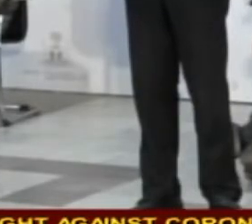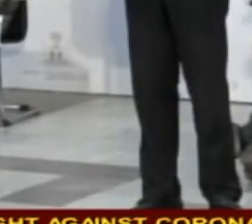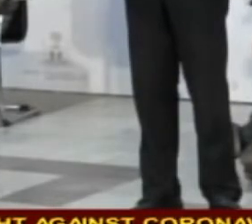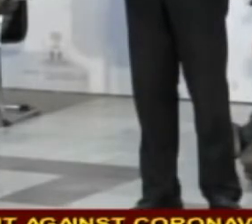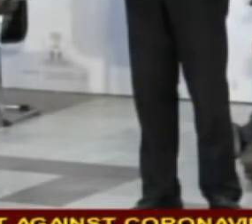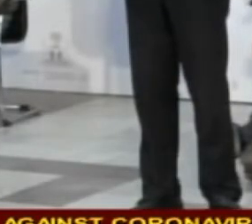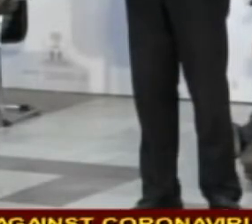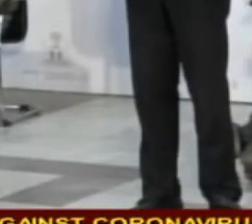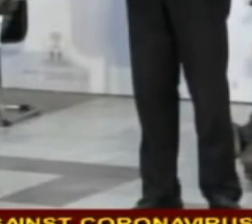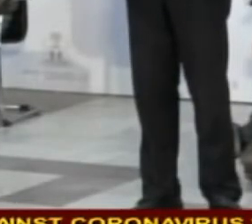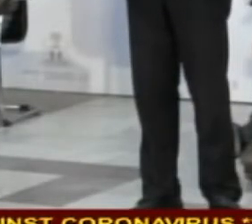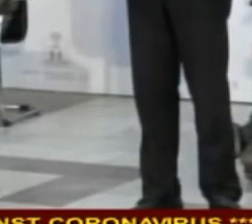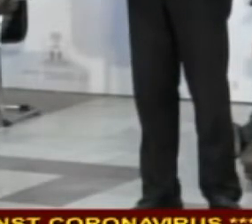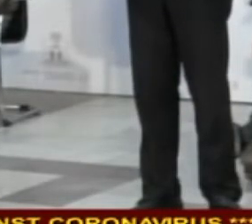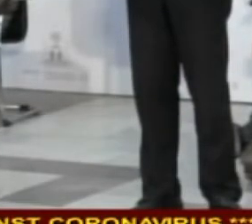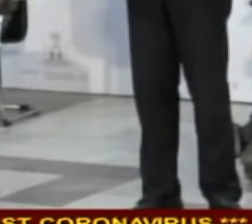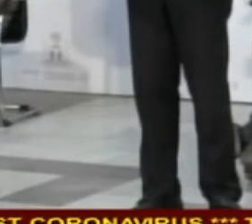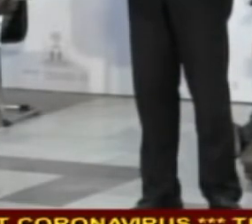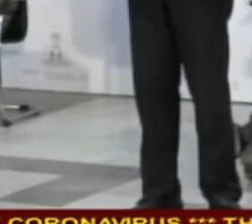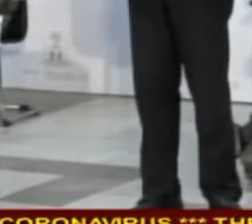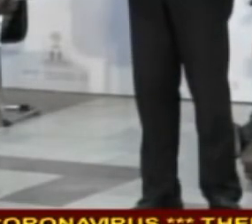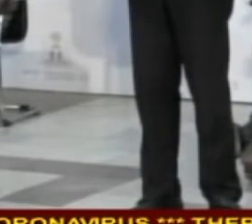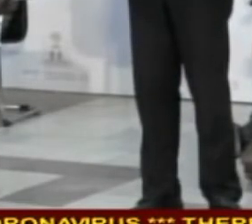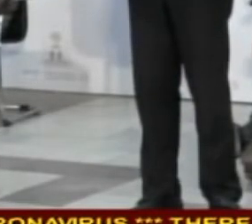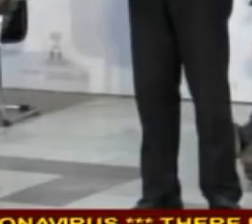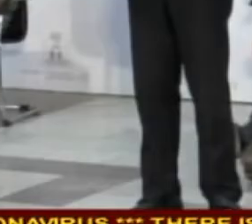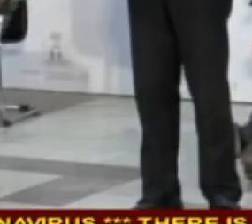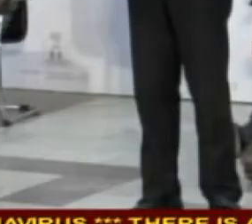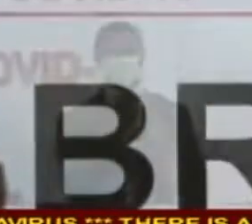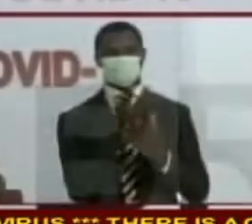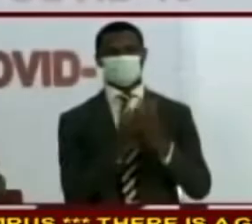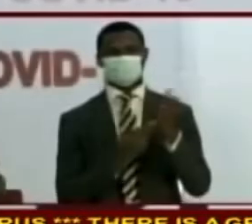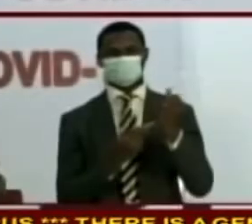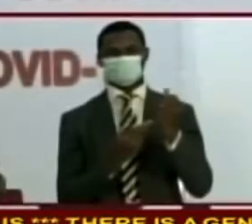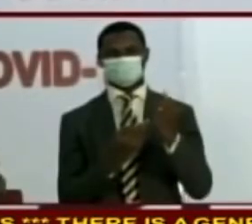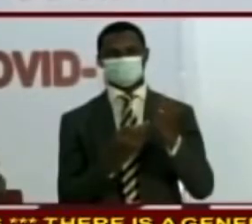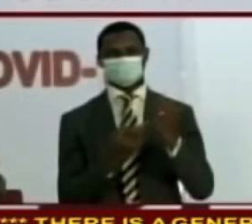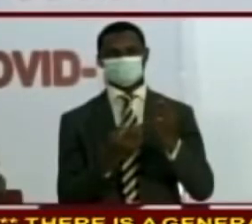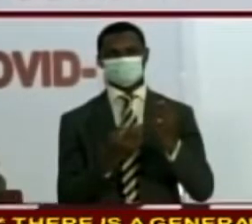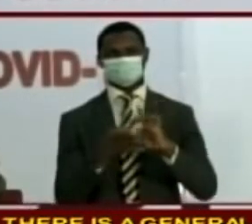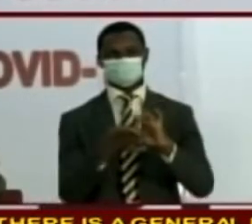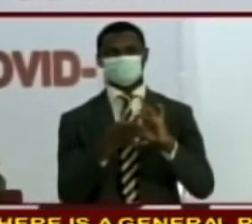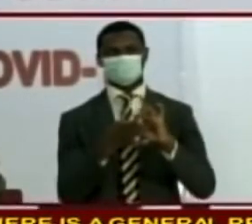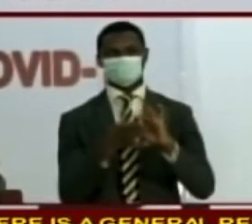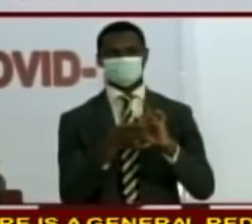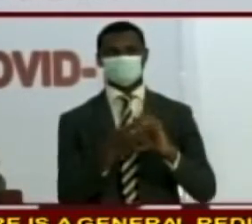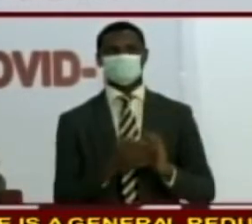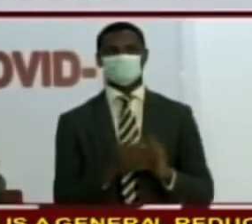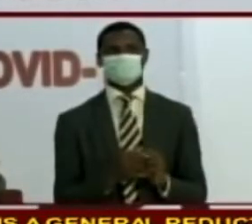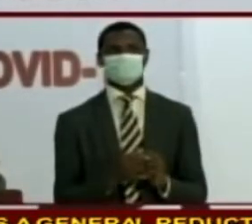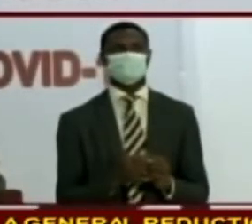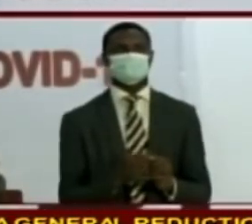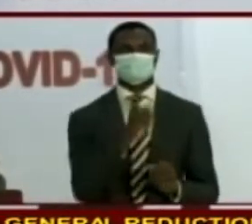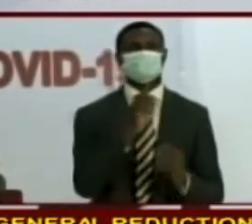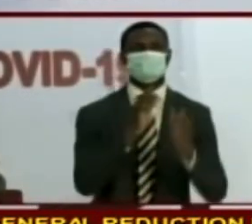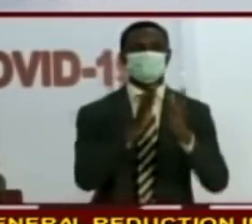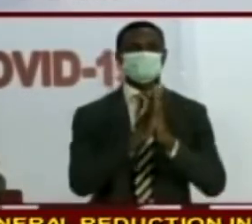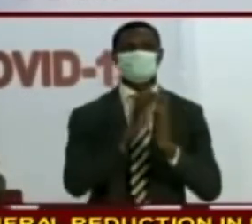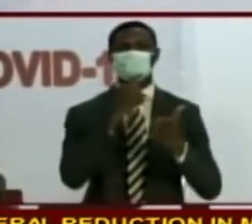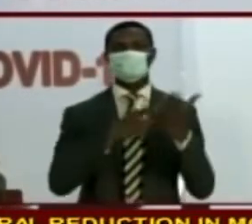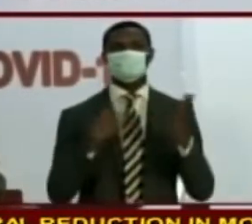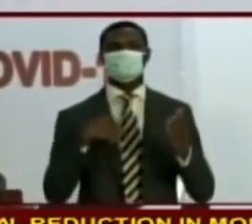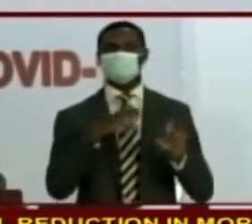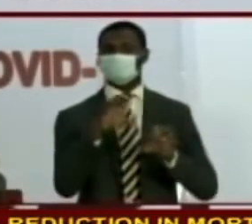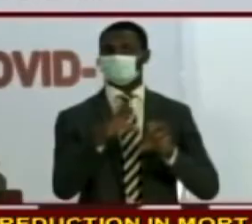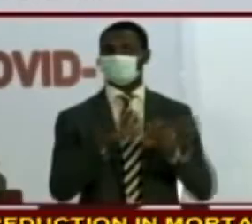There are 2 questions, and I think both are related. In asking what we do